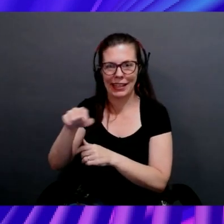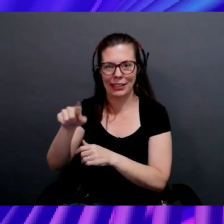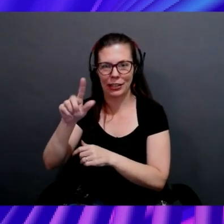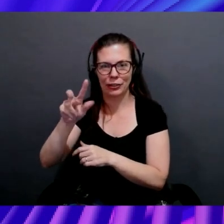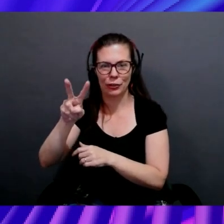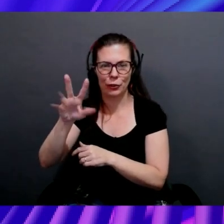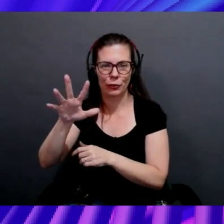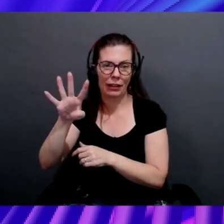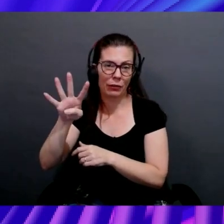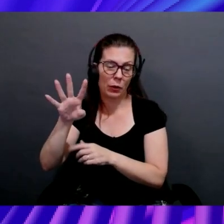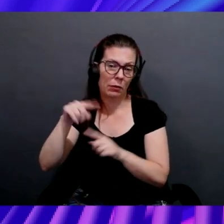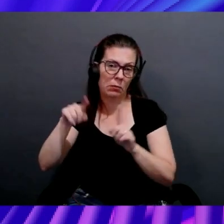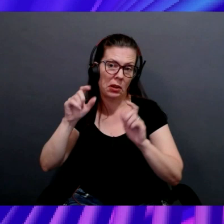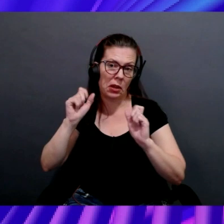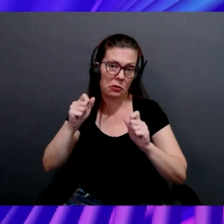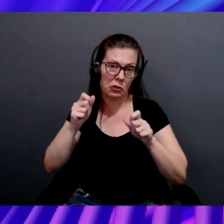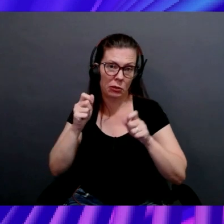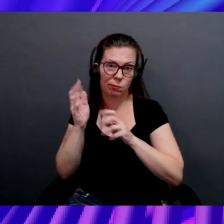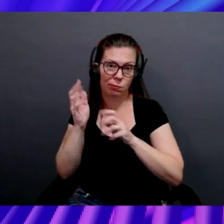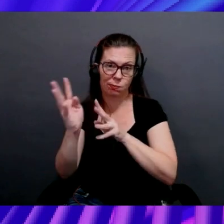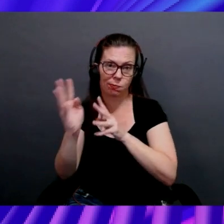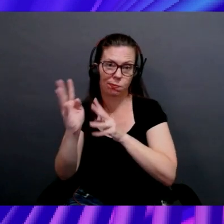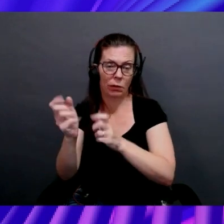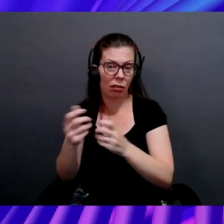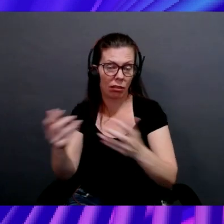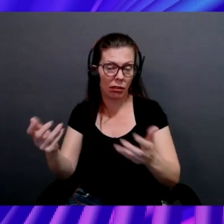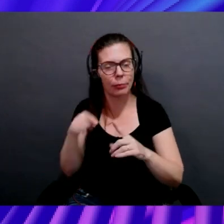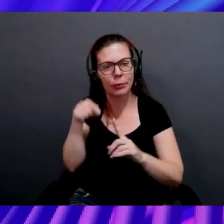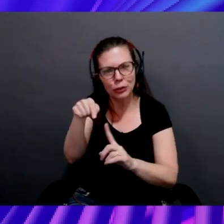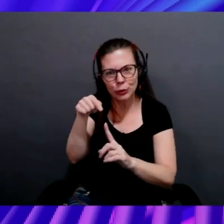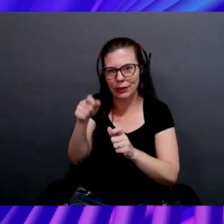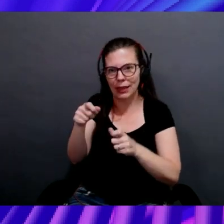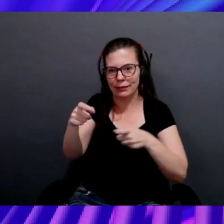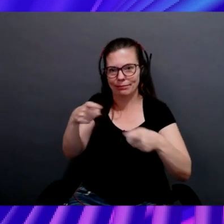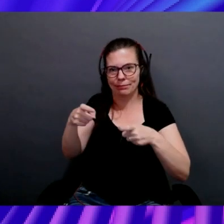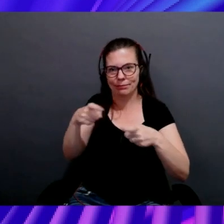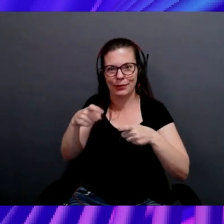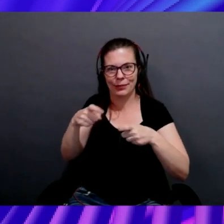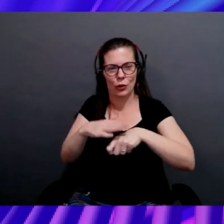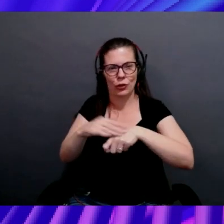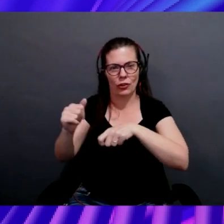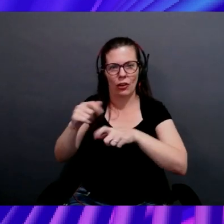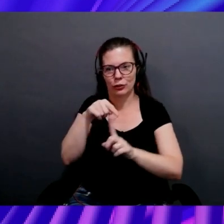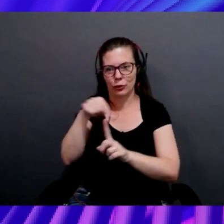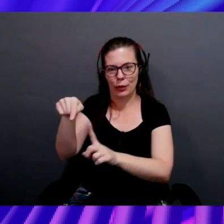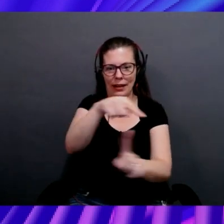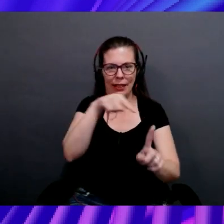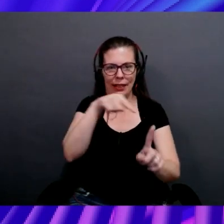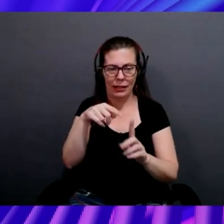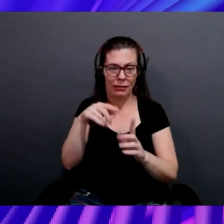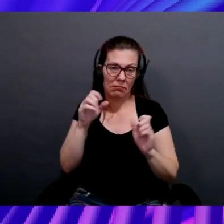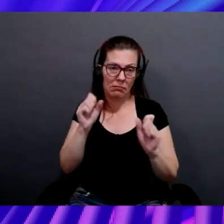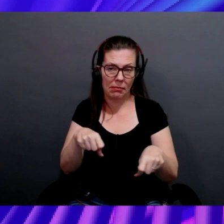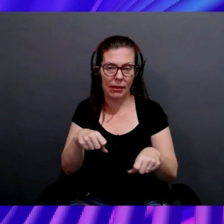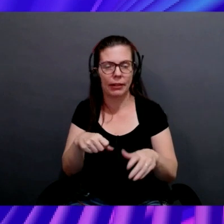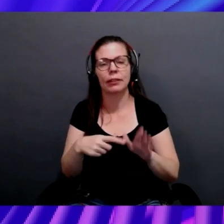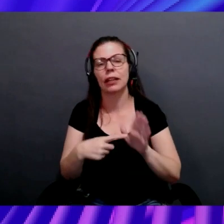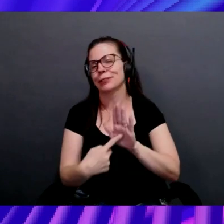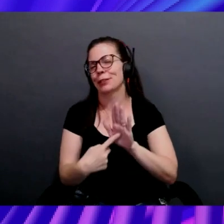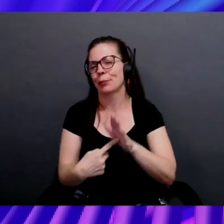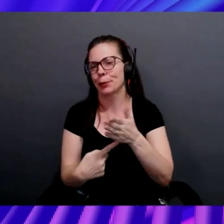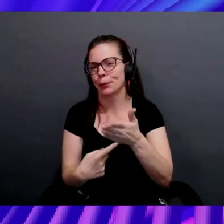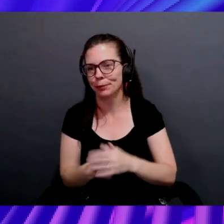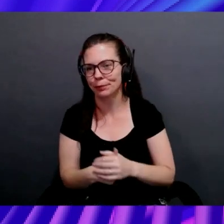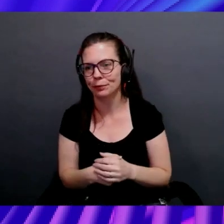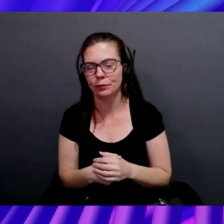be. But you can instrument your calls going to anything. In fact, I have a little bit of an example of that here. I pulled